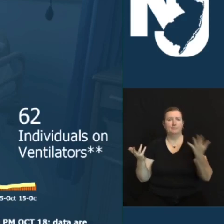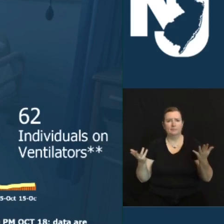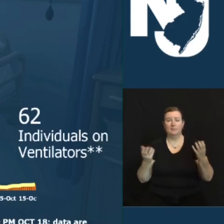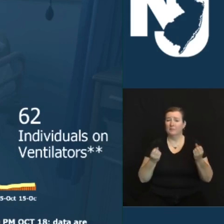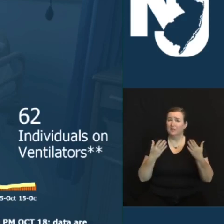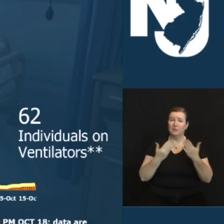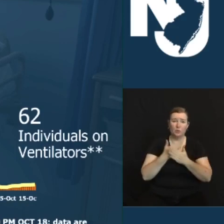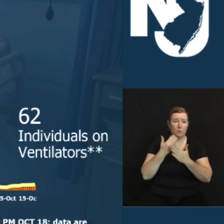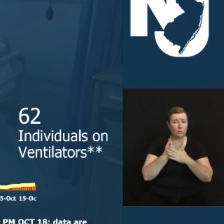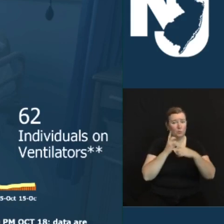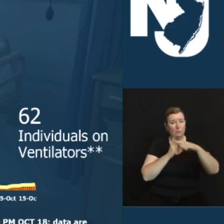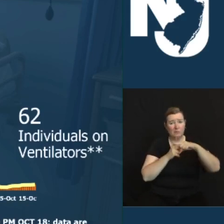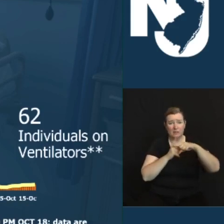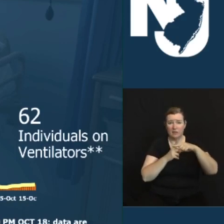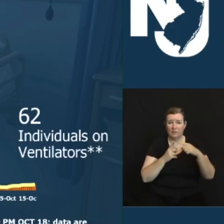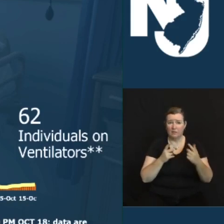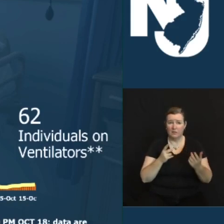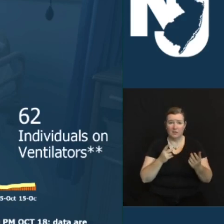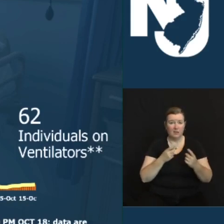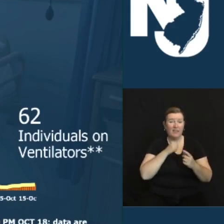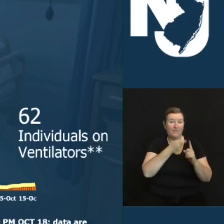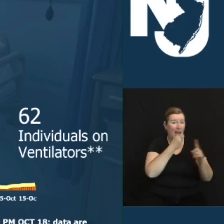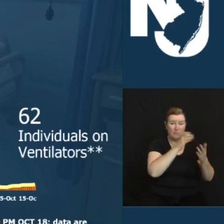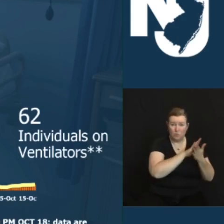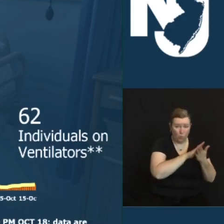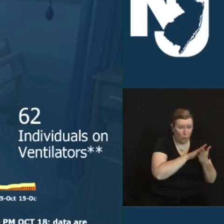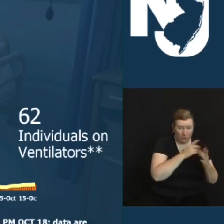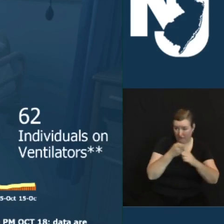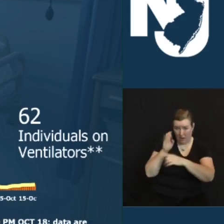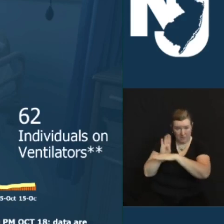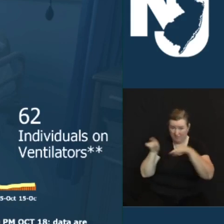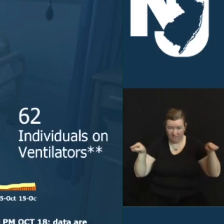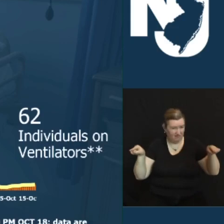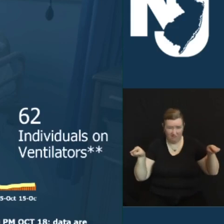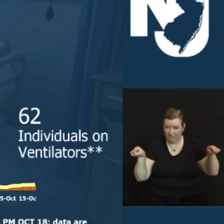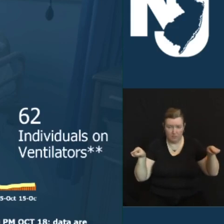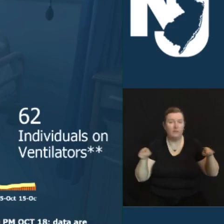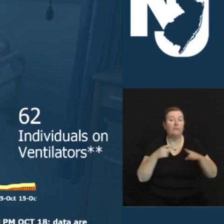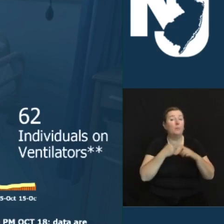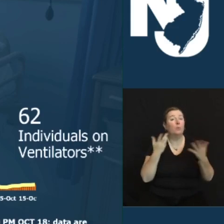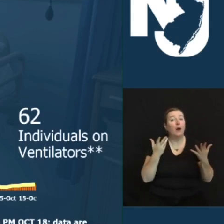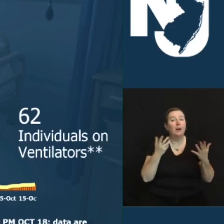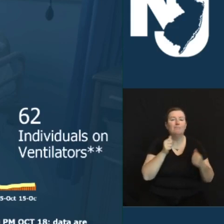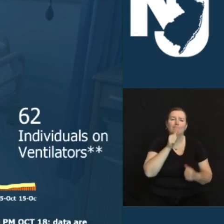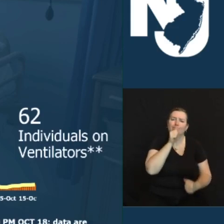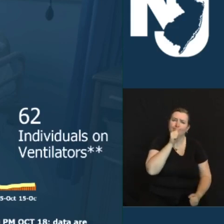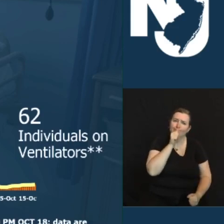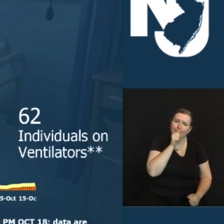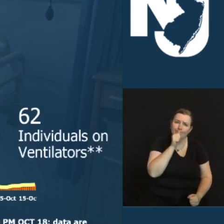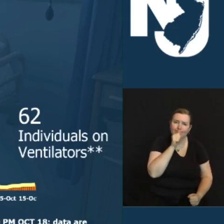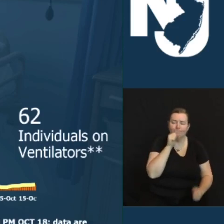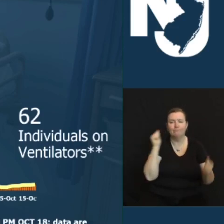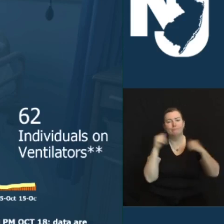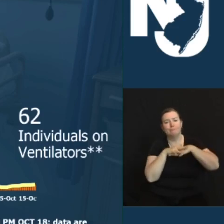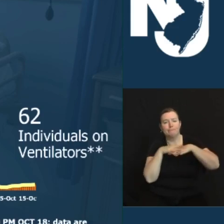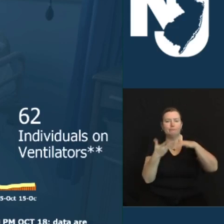coming not from our schools or businesses or many other activities, but from private gatherings inside private